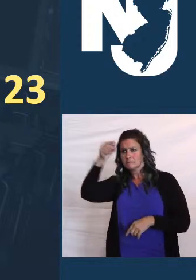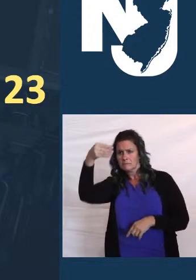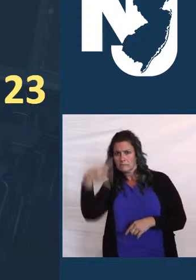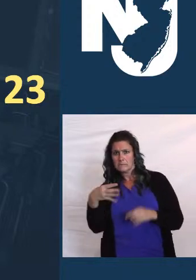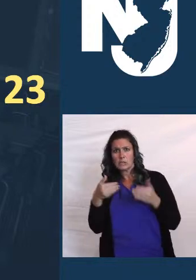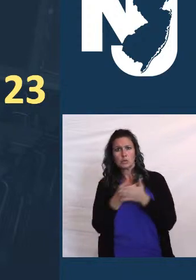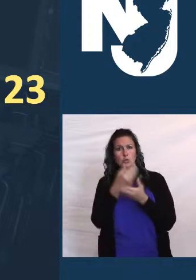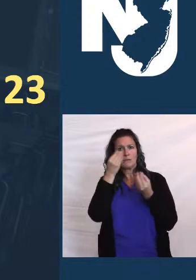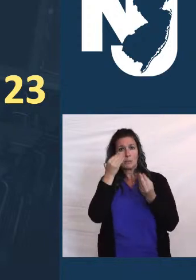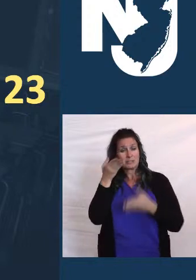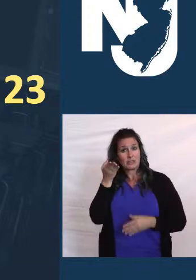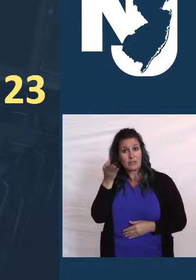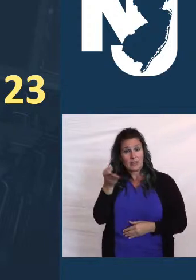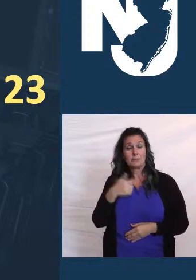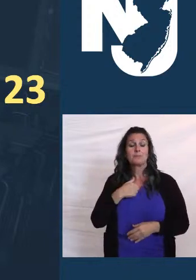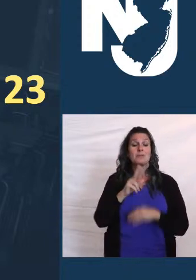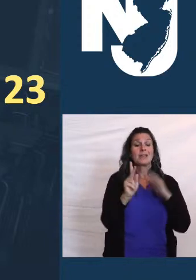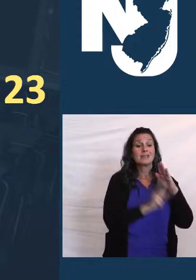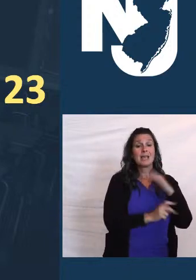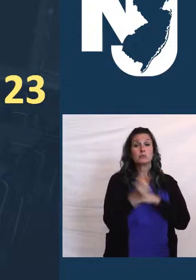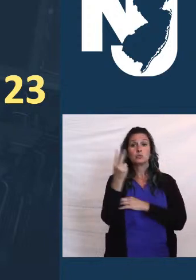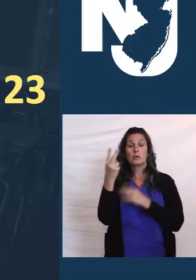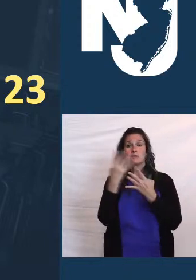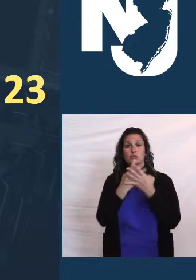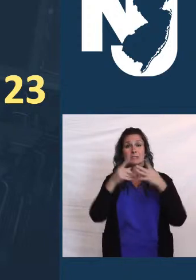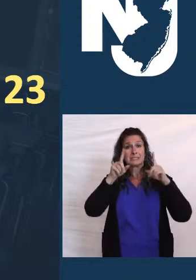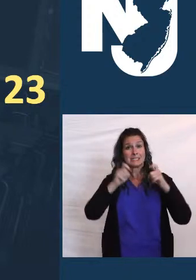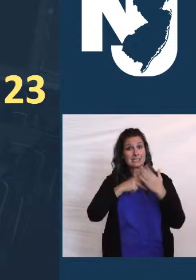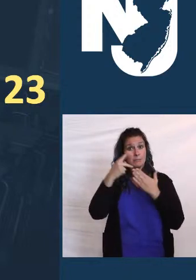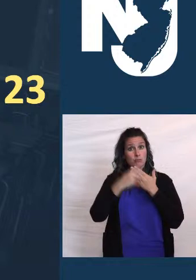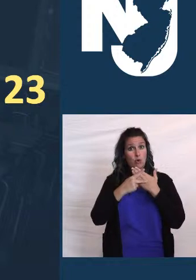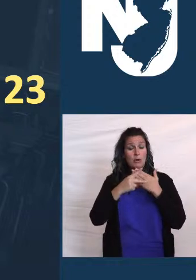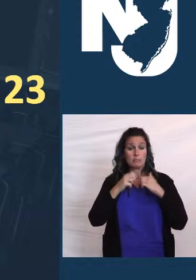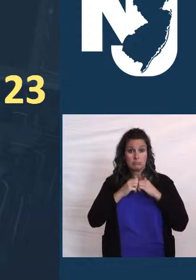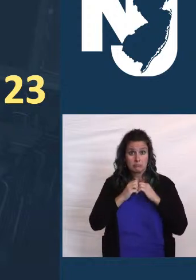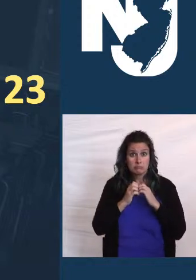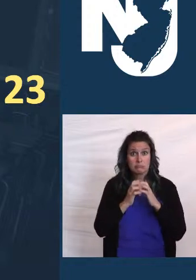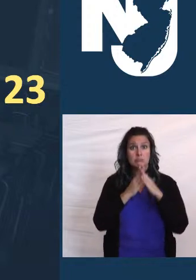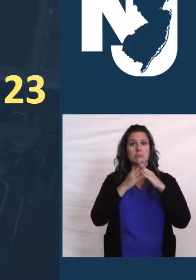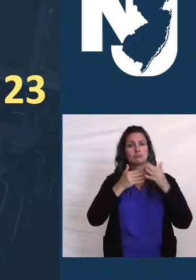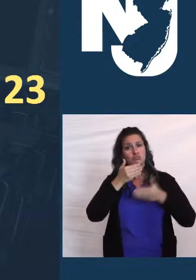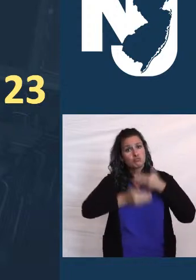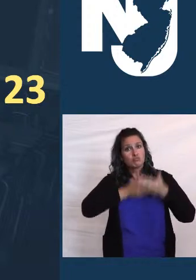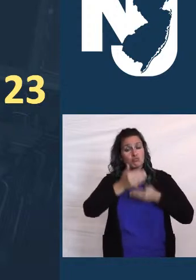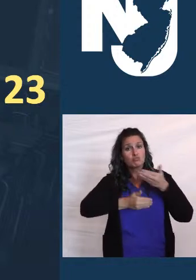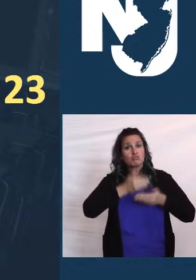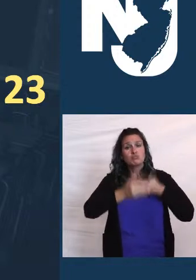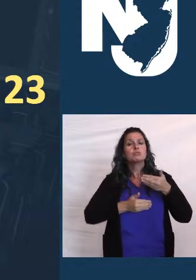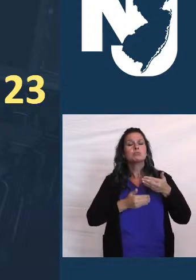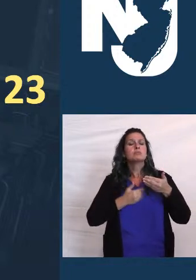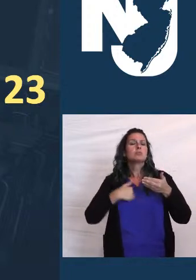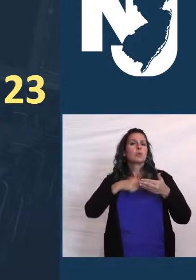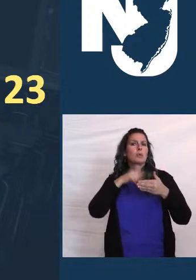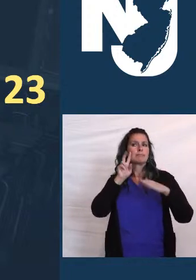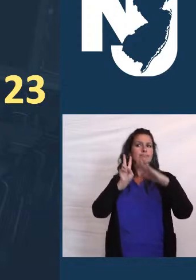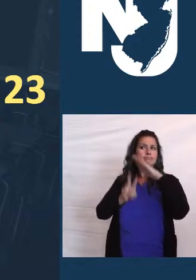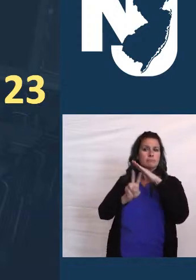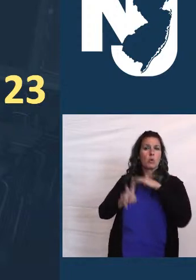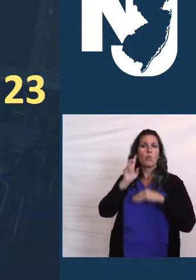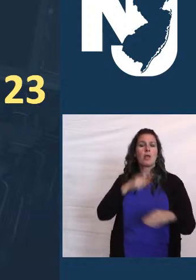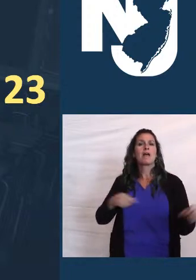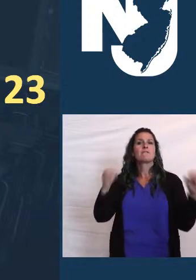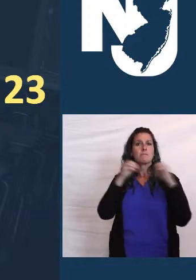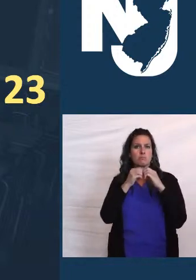12 screening testing program we have previously discussed gets more fully underway, we do anticipate having